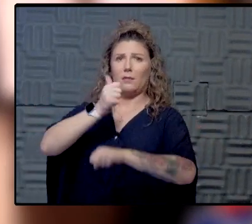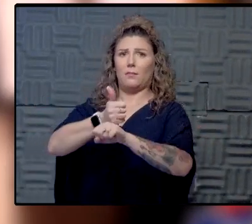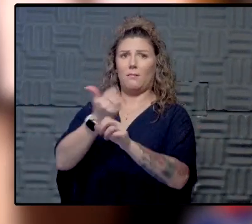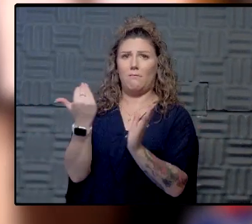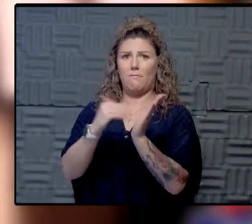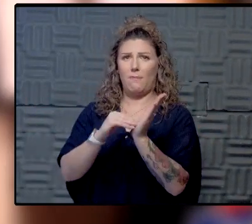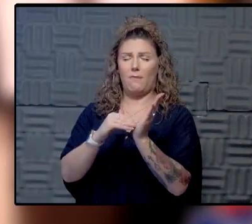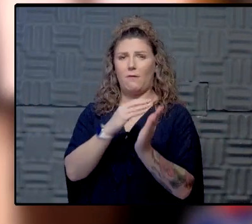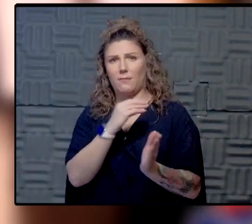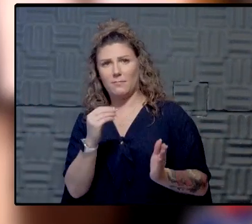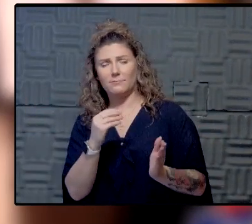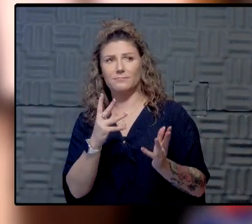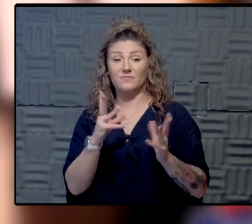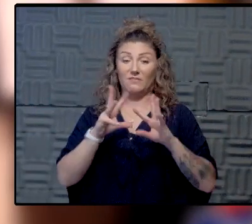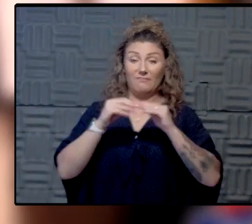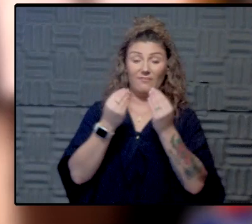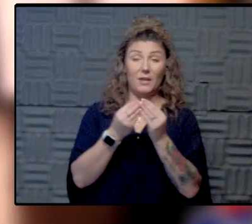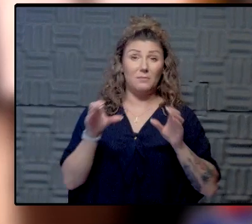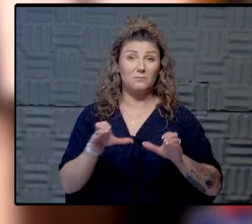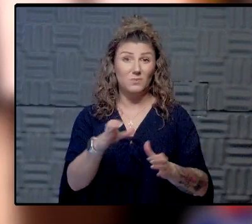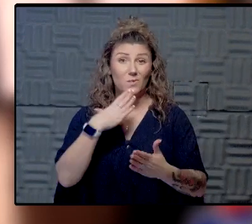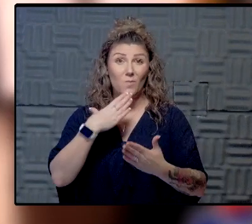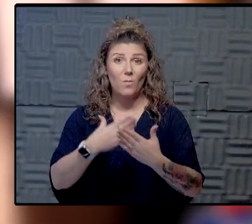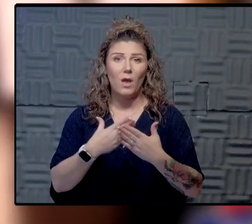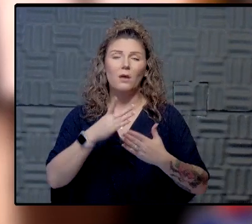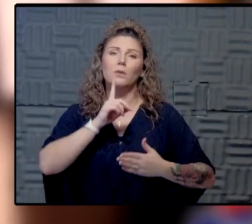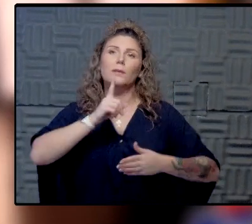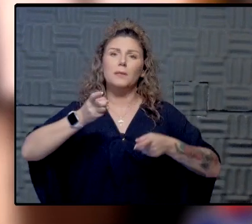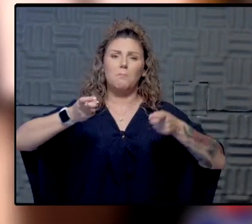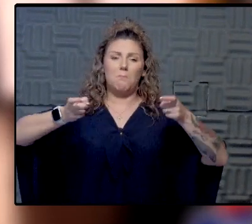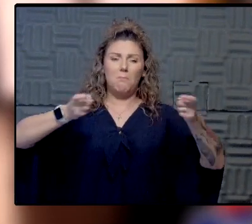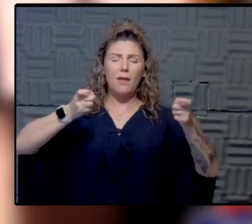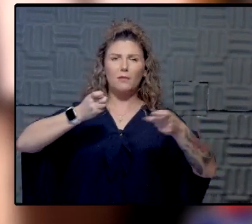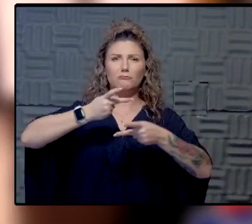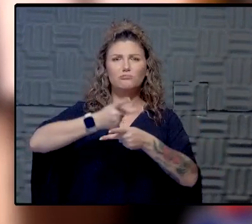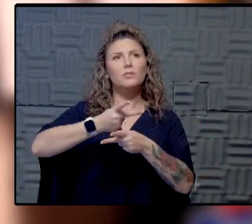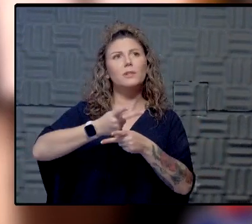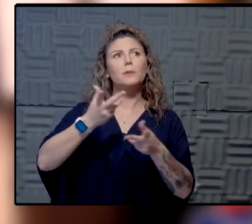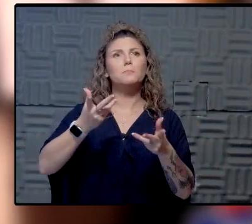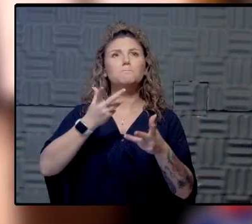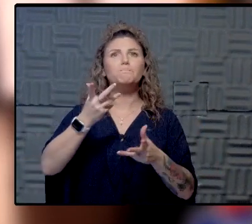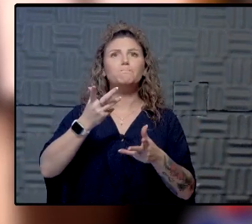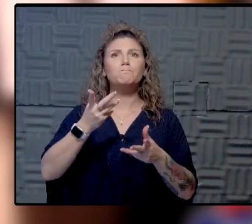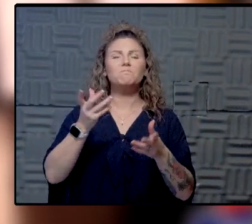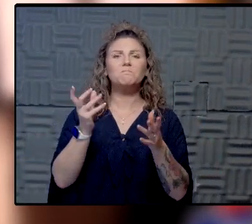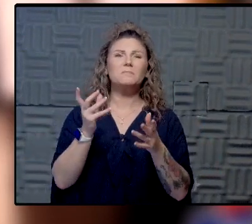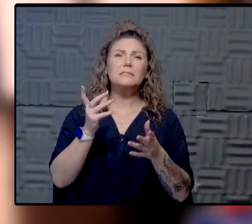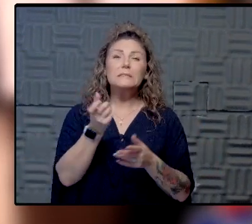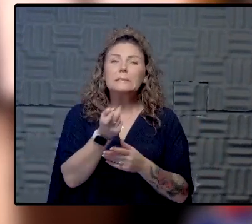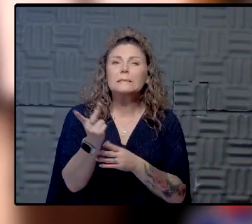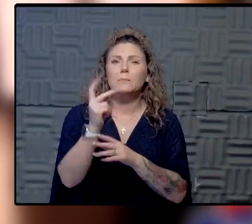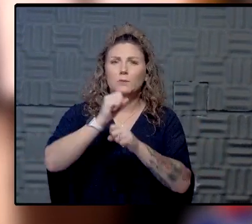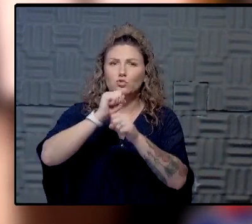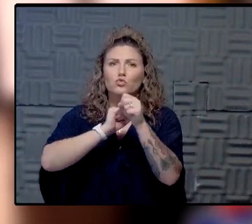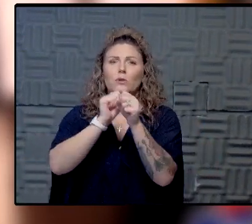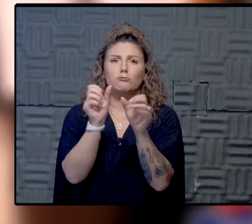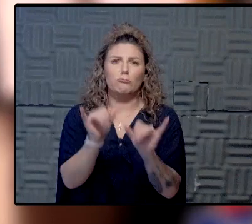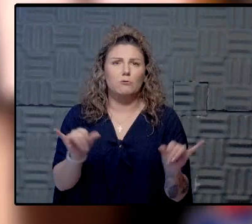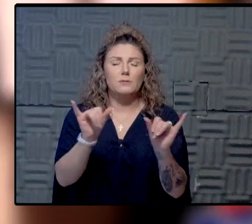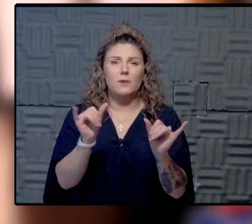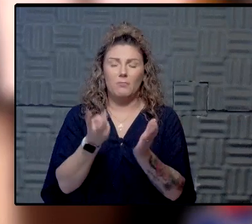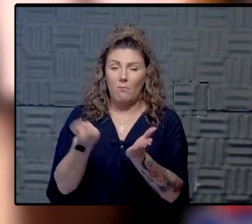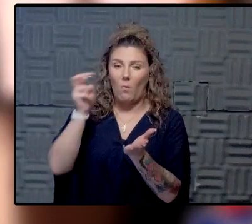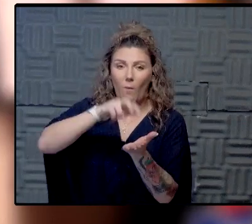that? I think the families who have done well have managed to keep some structure around their kids' life, getting